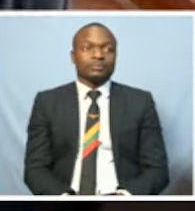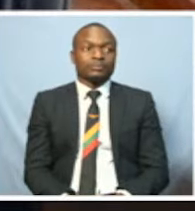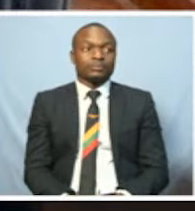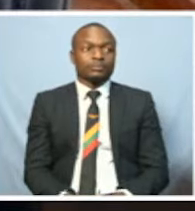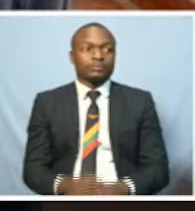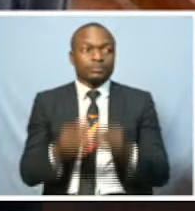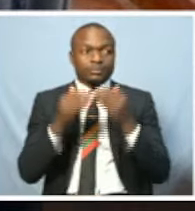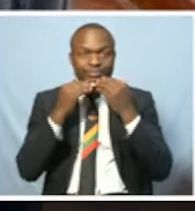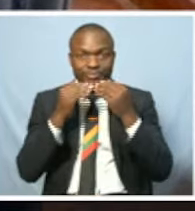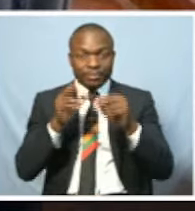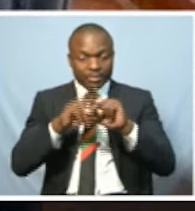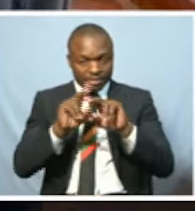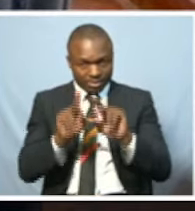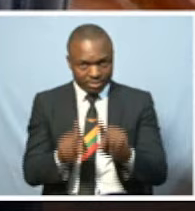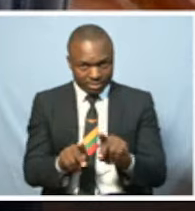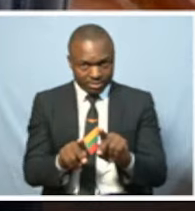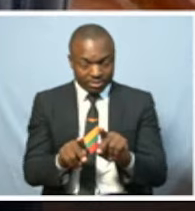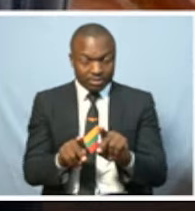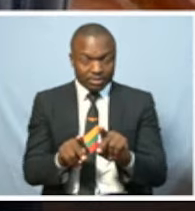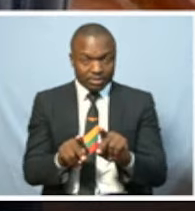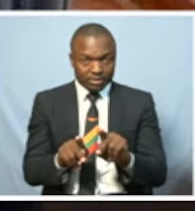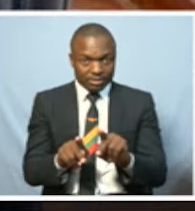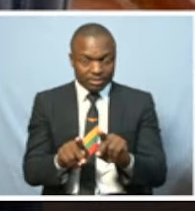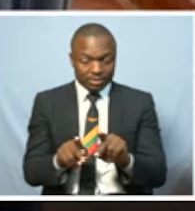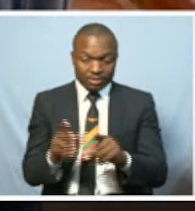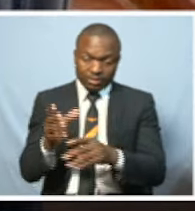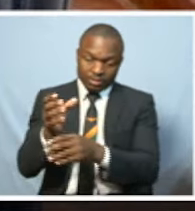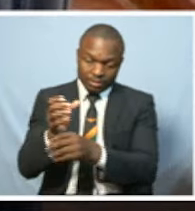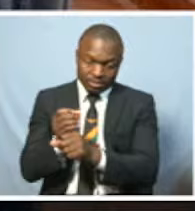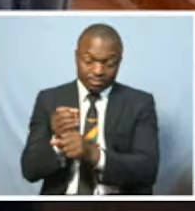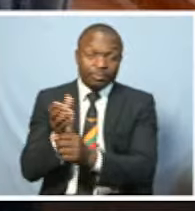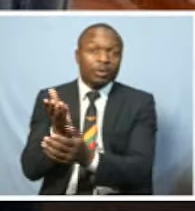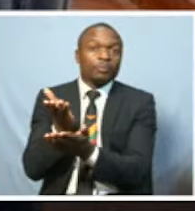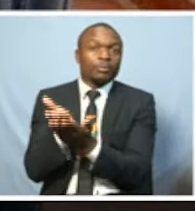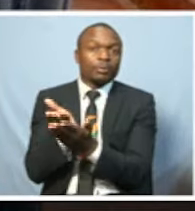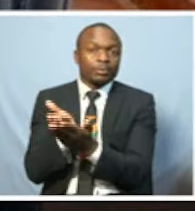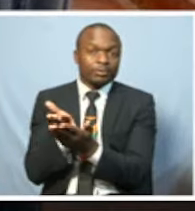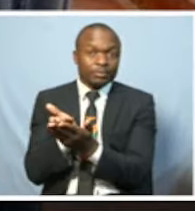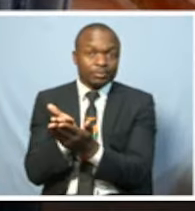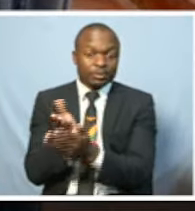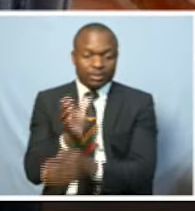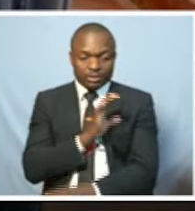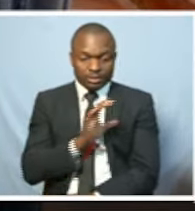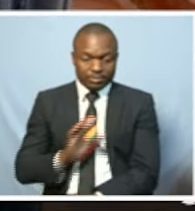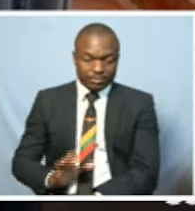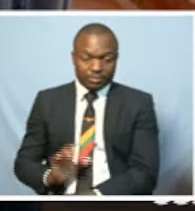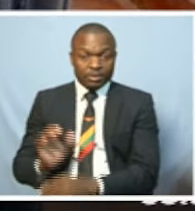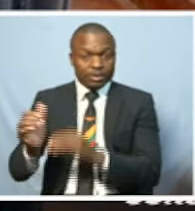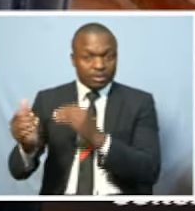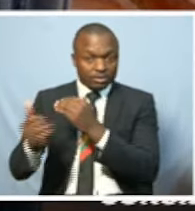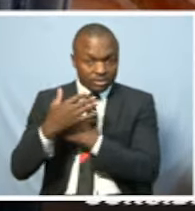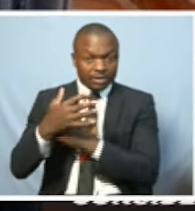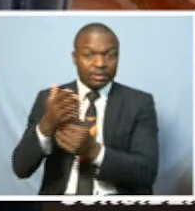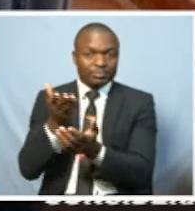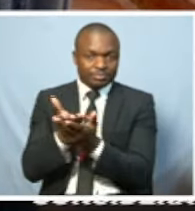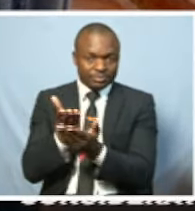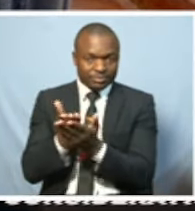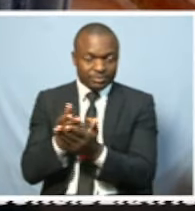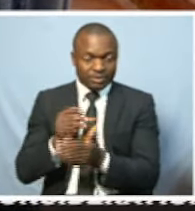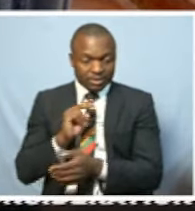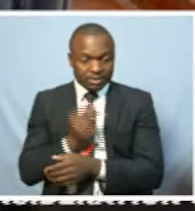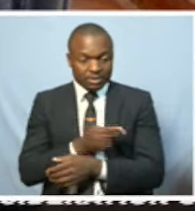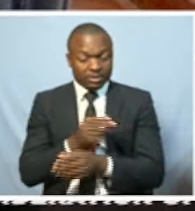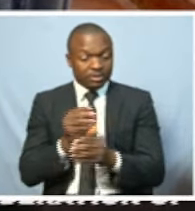Thank you, Chair. We receive a request from the contractor, which goes through the